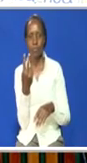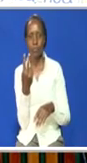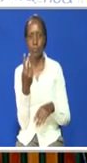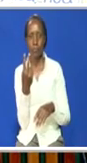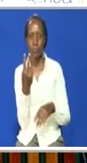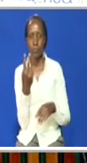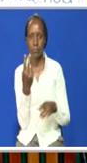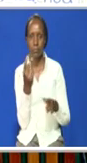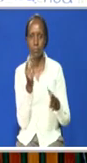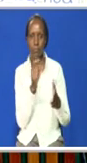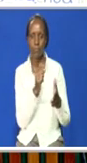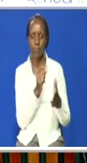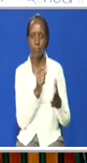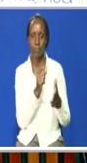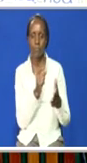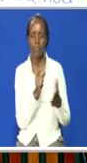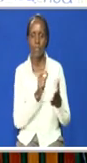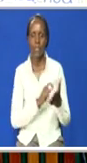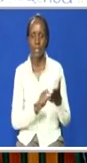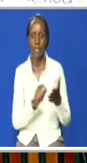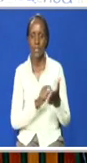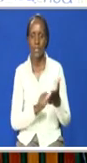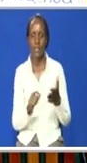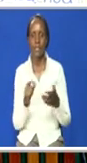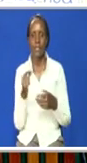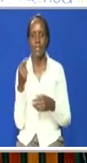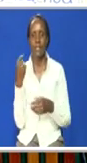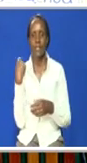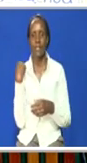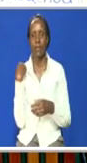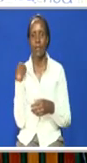Can you write number 2?